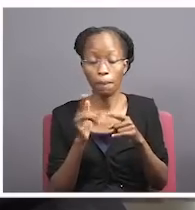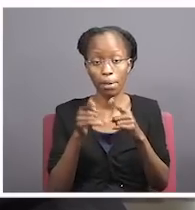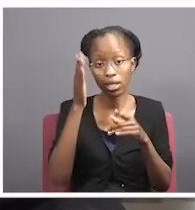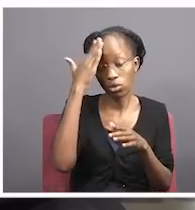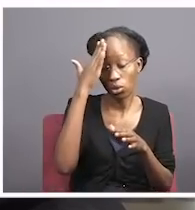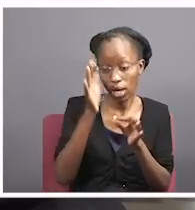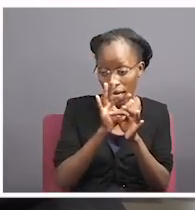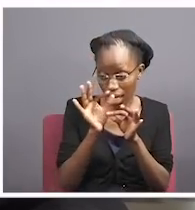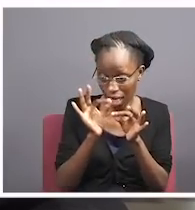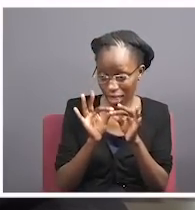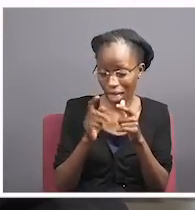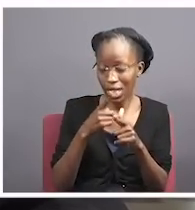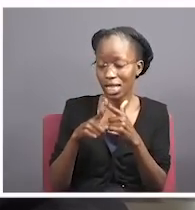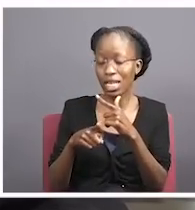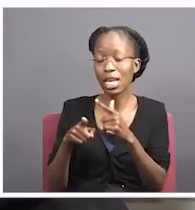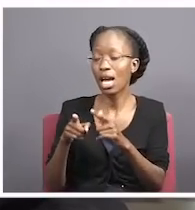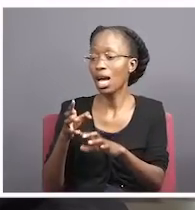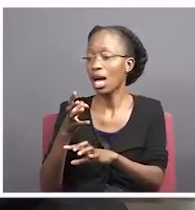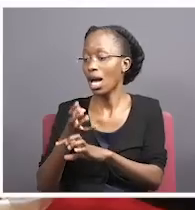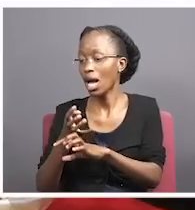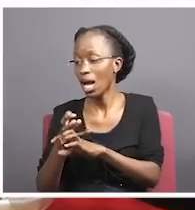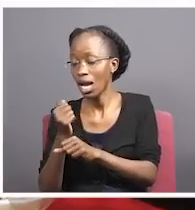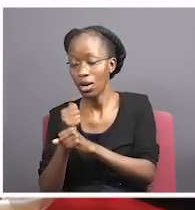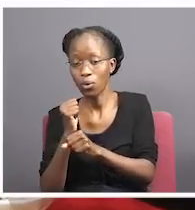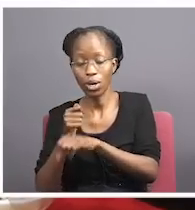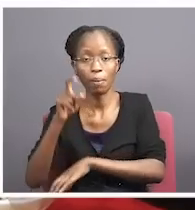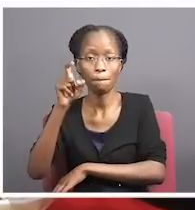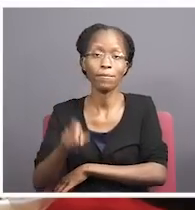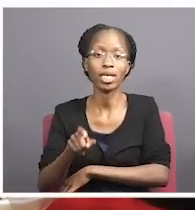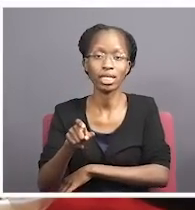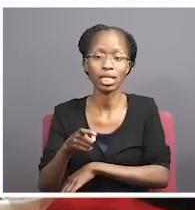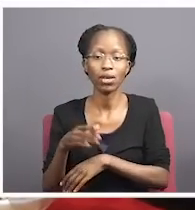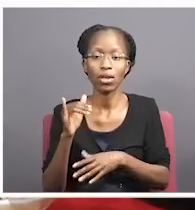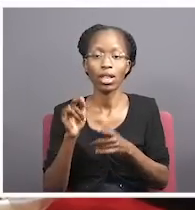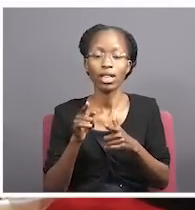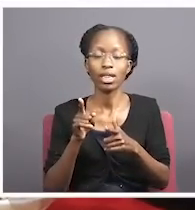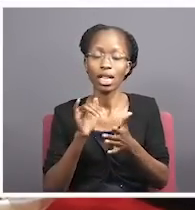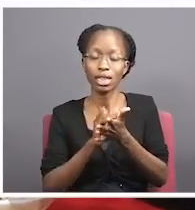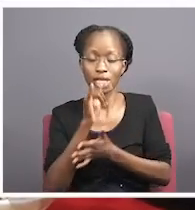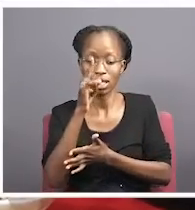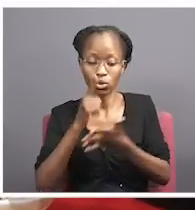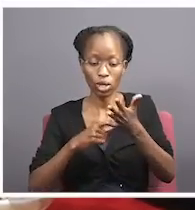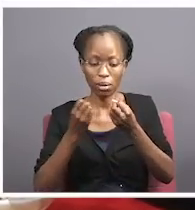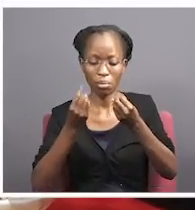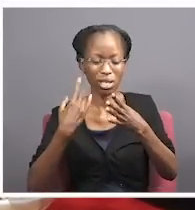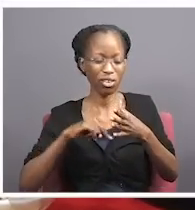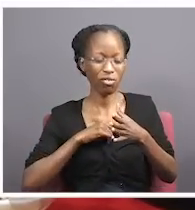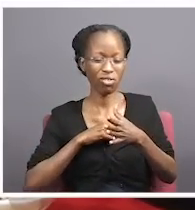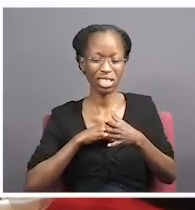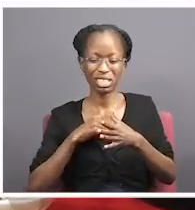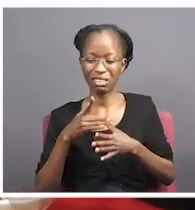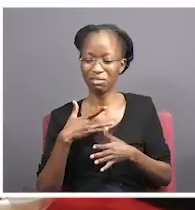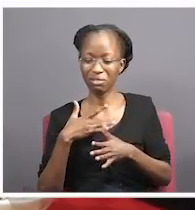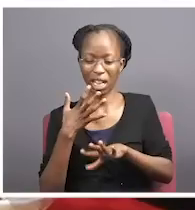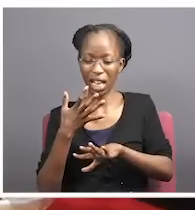yeah. Excellence requires effort. You have to put in some effort. Mm. And that's what many of us find